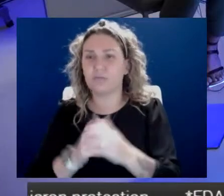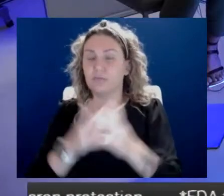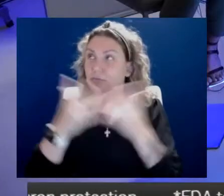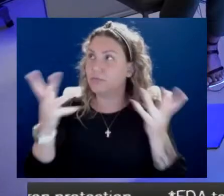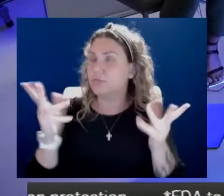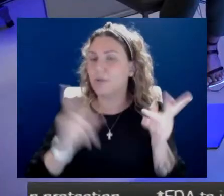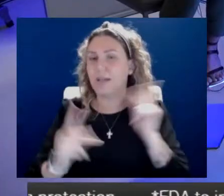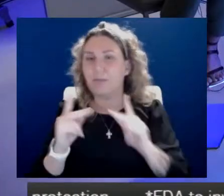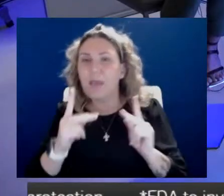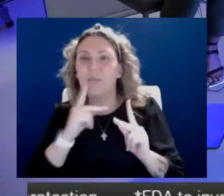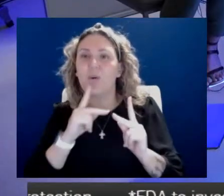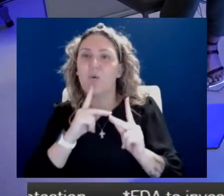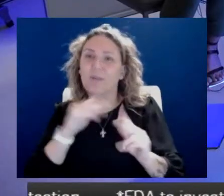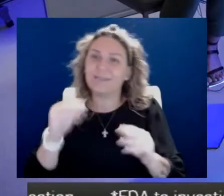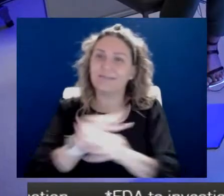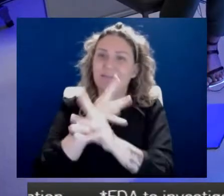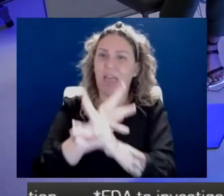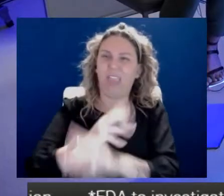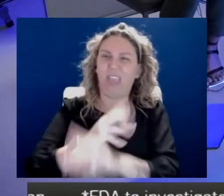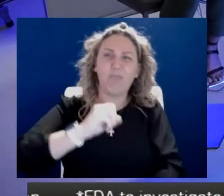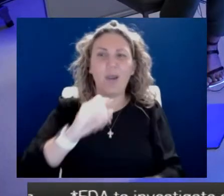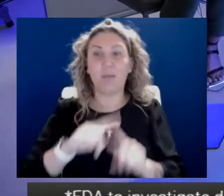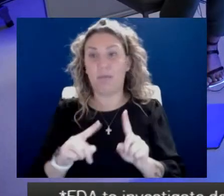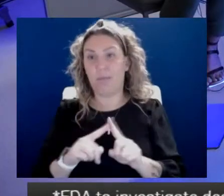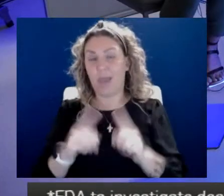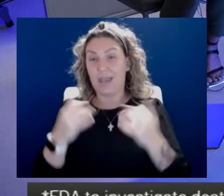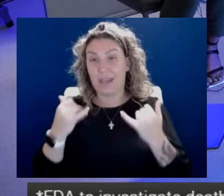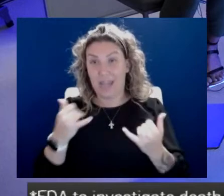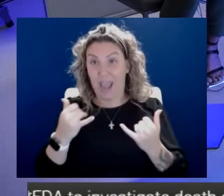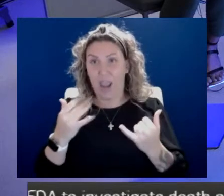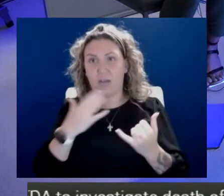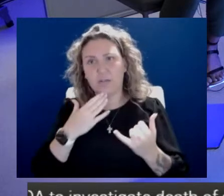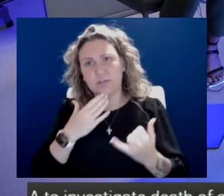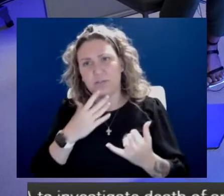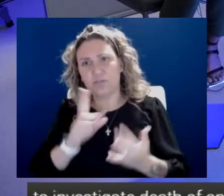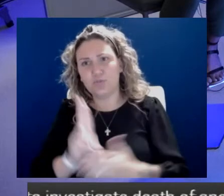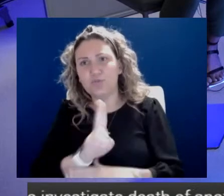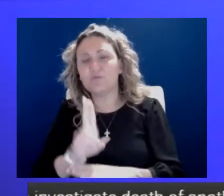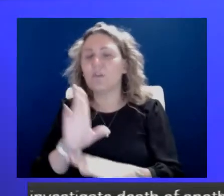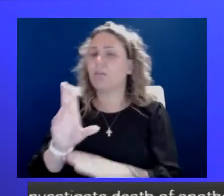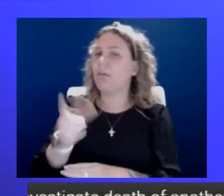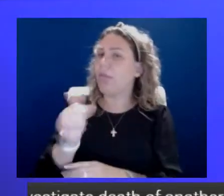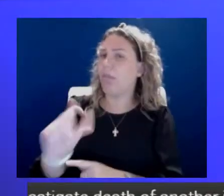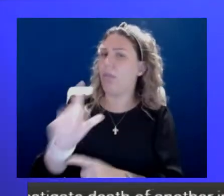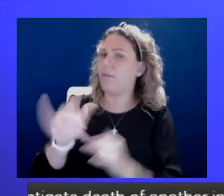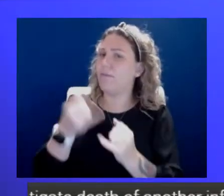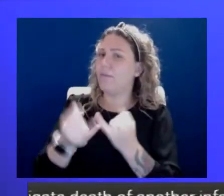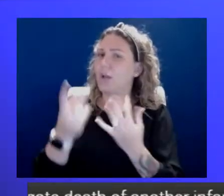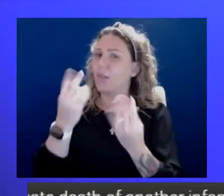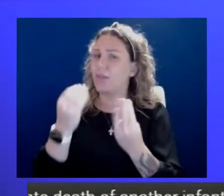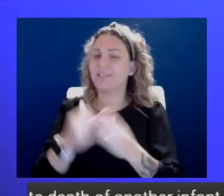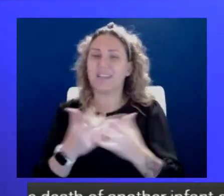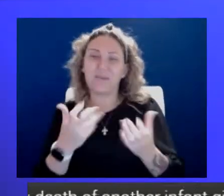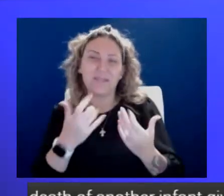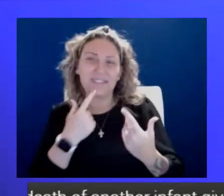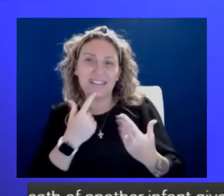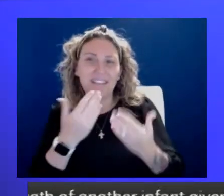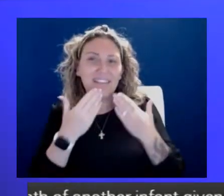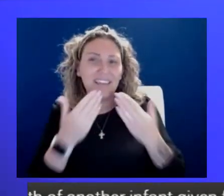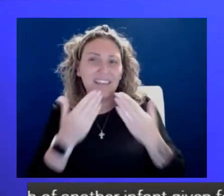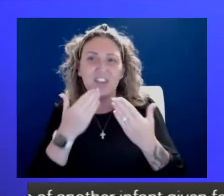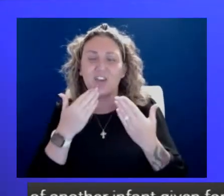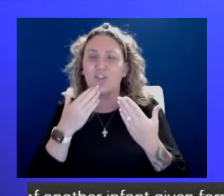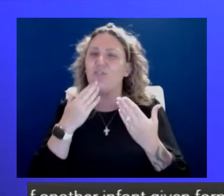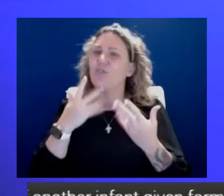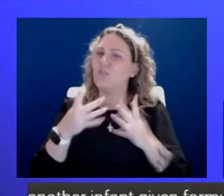resistant, but I think we're finding how useful it can really be, right? That's right. Gail, final thoughts today. I just want to say thank you for highlighting this topic. I think